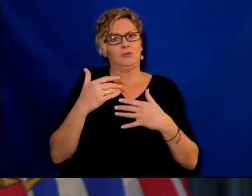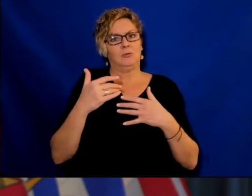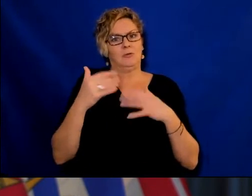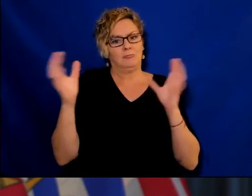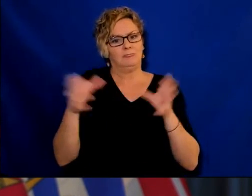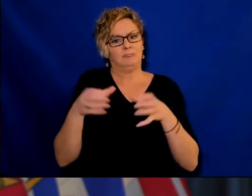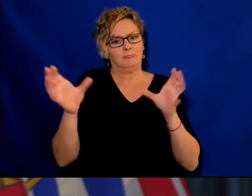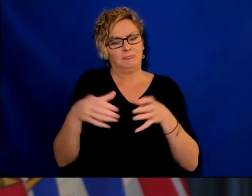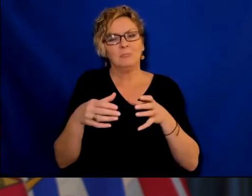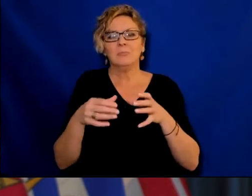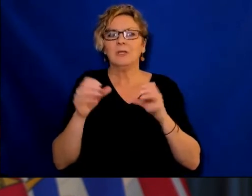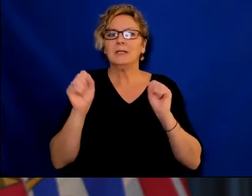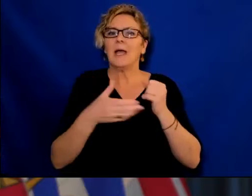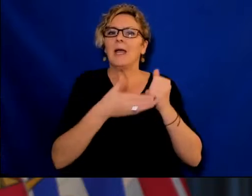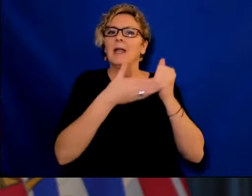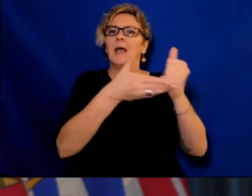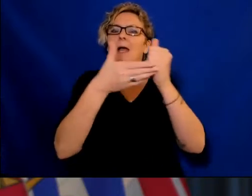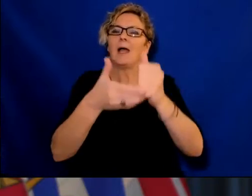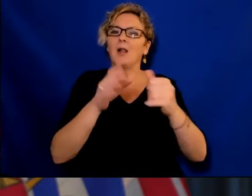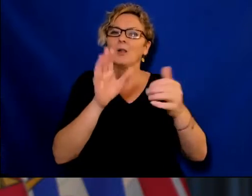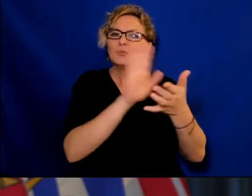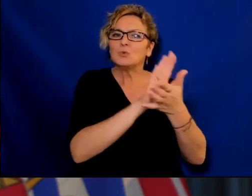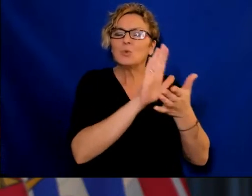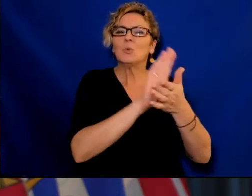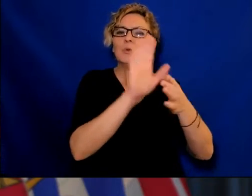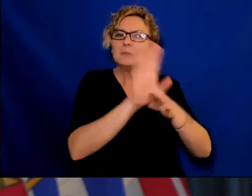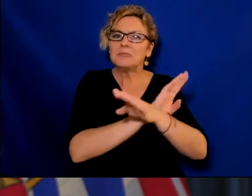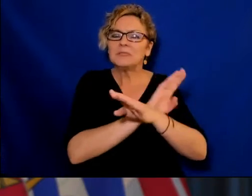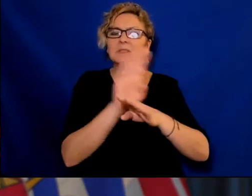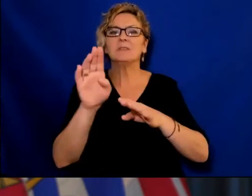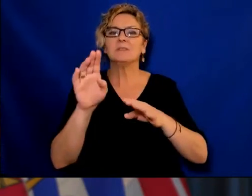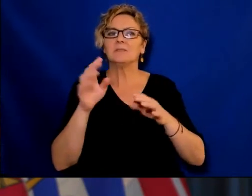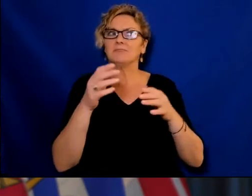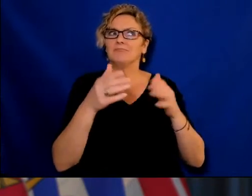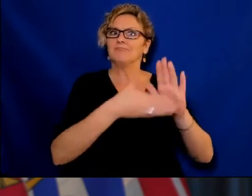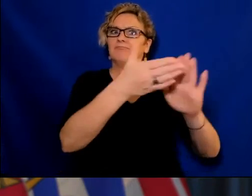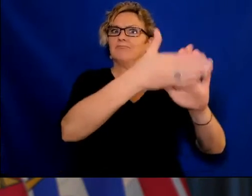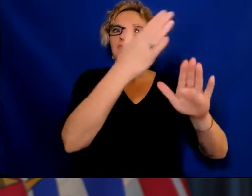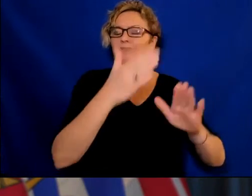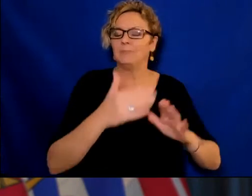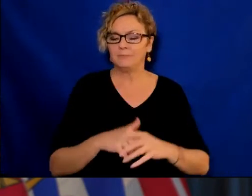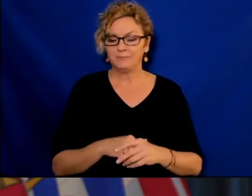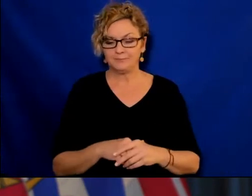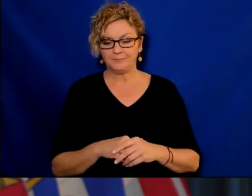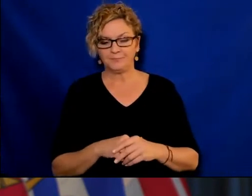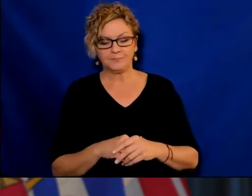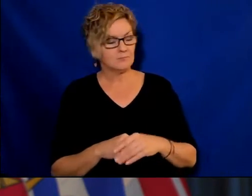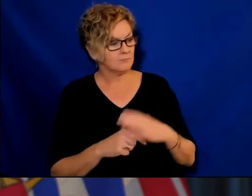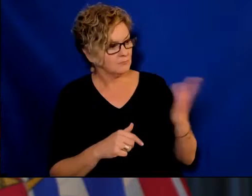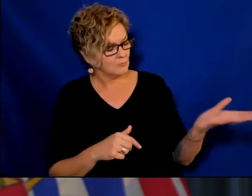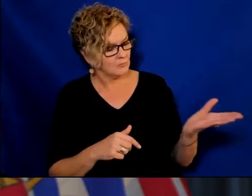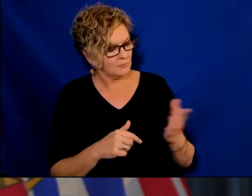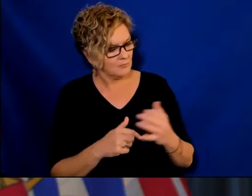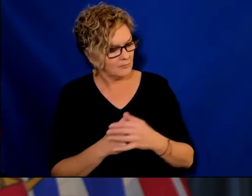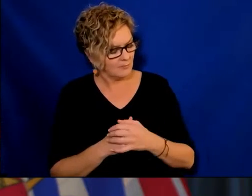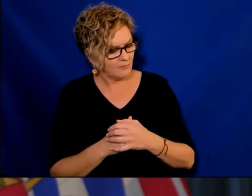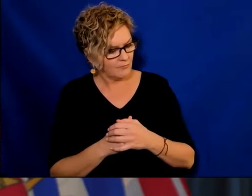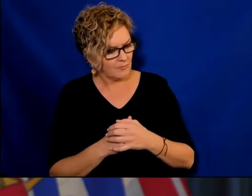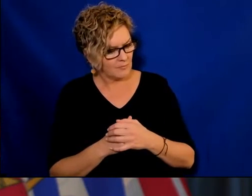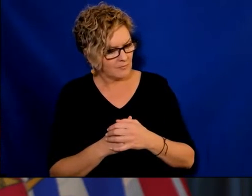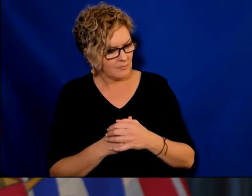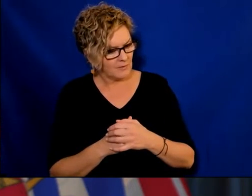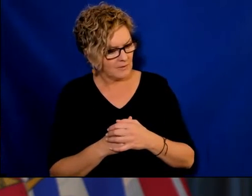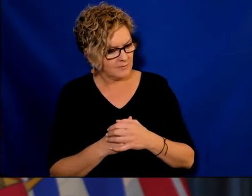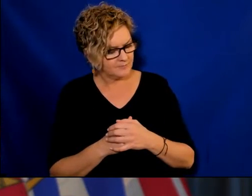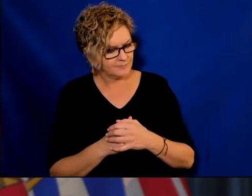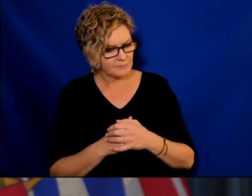this is for my colleague. It's thought that the music teacher at Cambridge school in Surrey could be the source of transmission